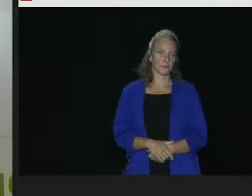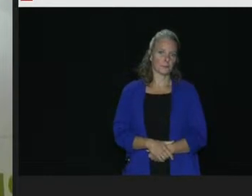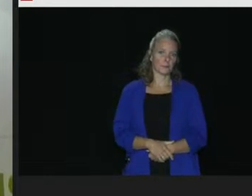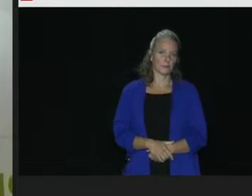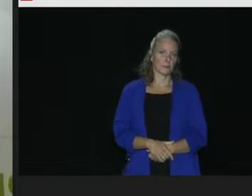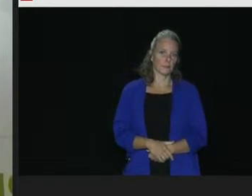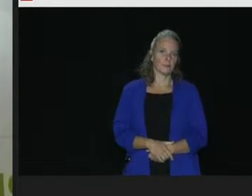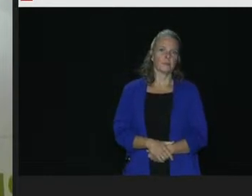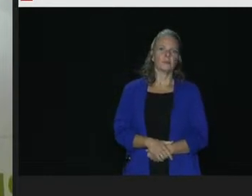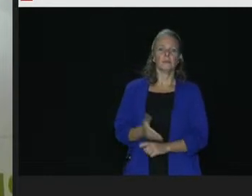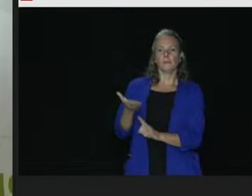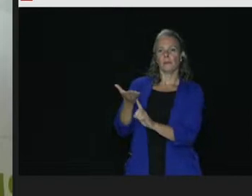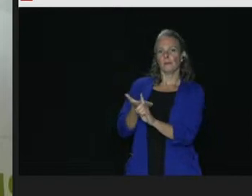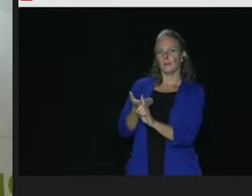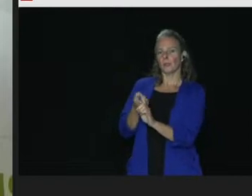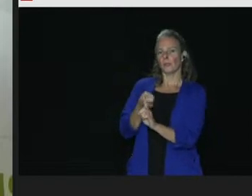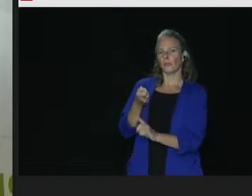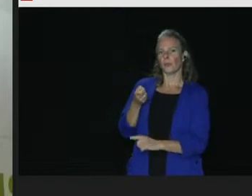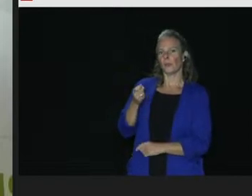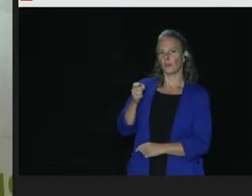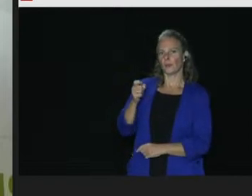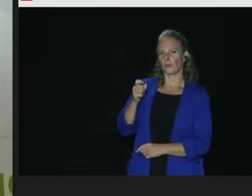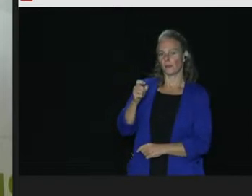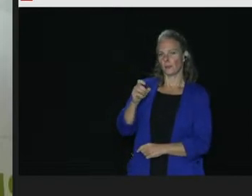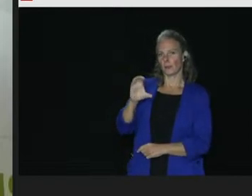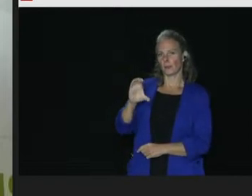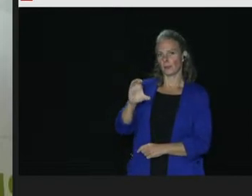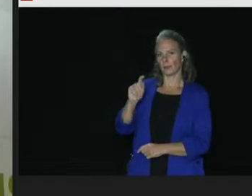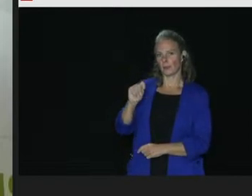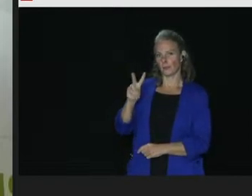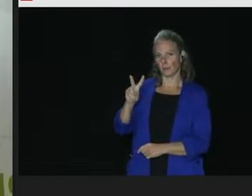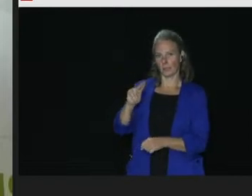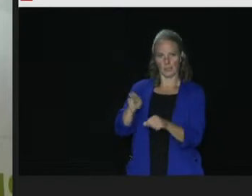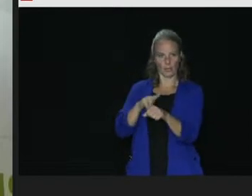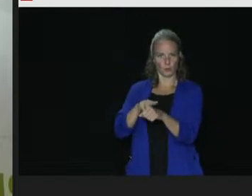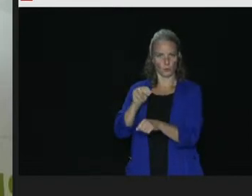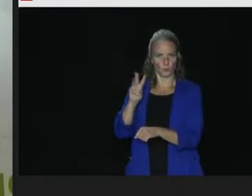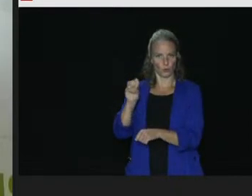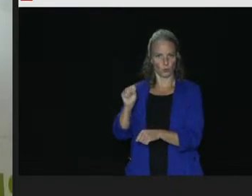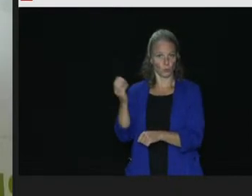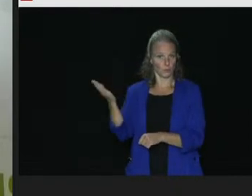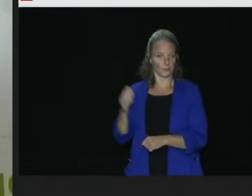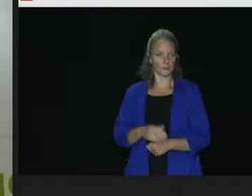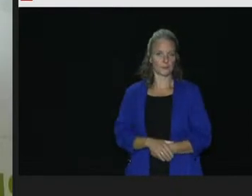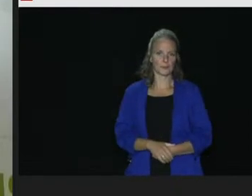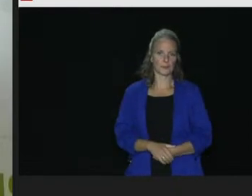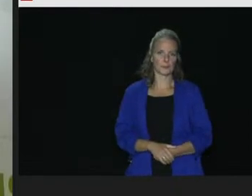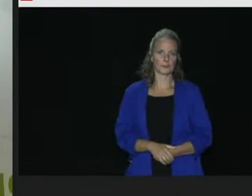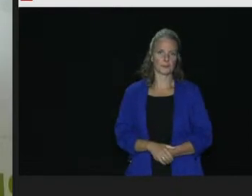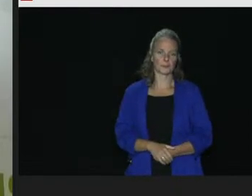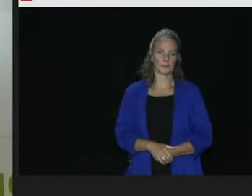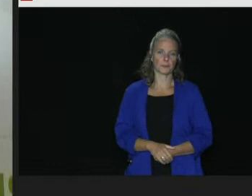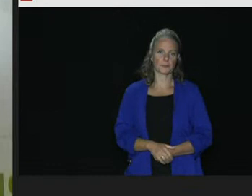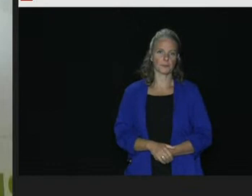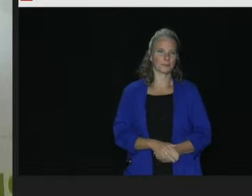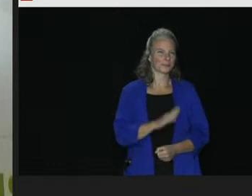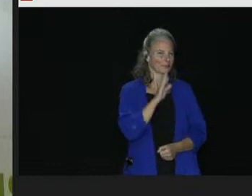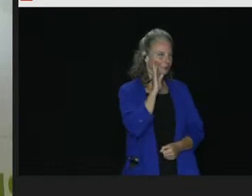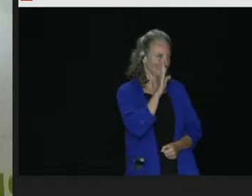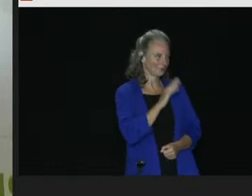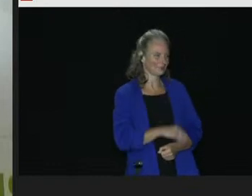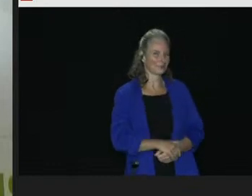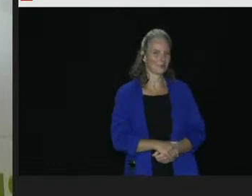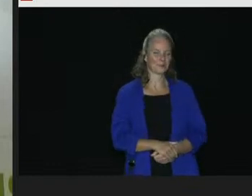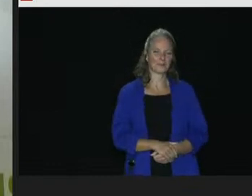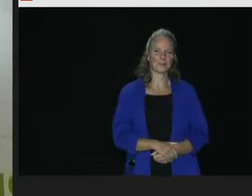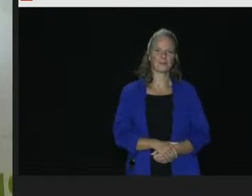The next question is from Annie Bergeron-Oliver from CTV National News. Please go ahead. Hi there.